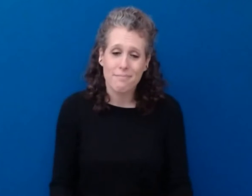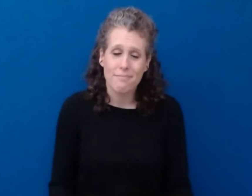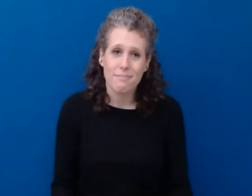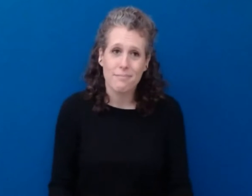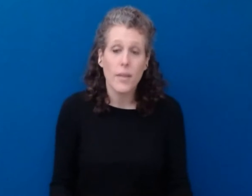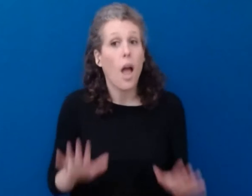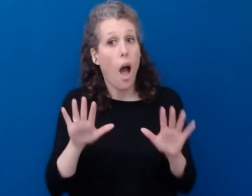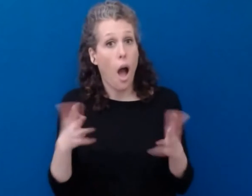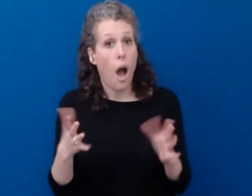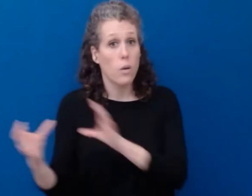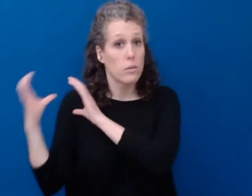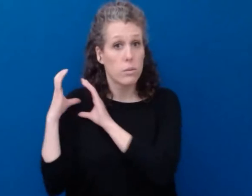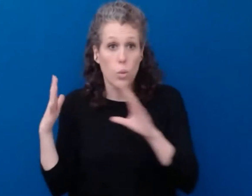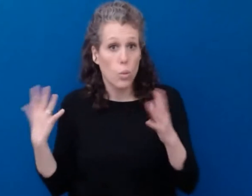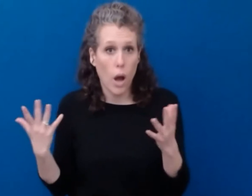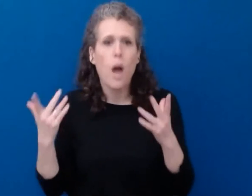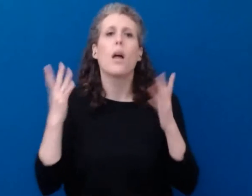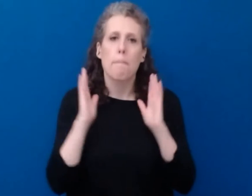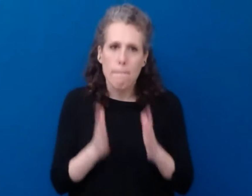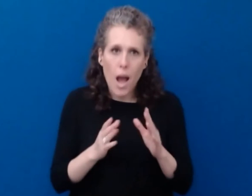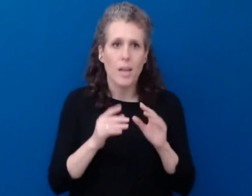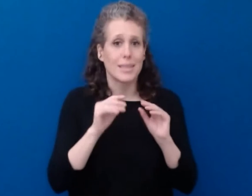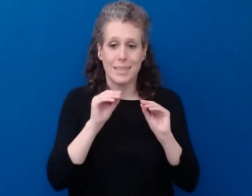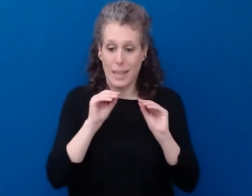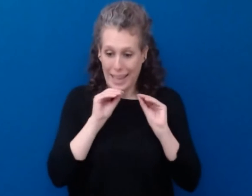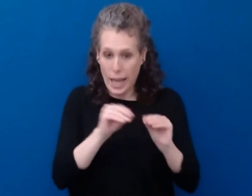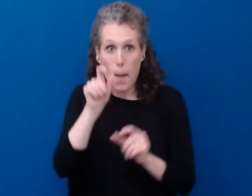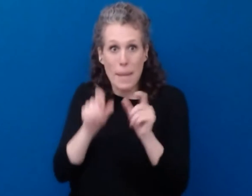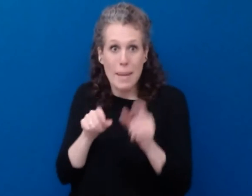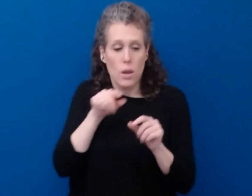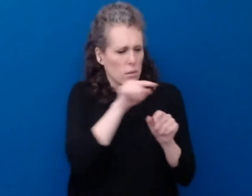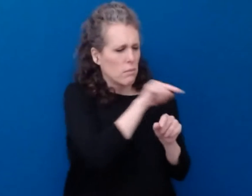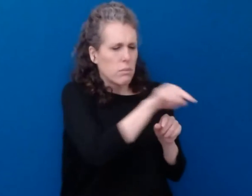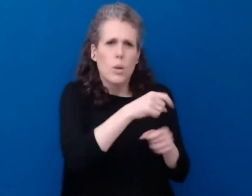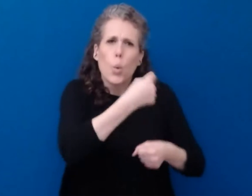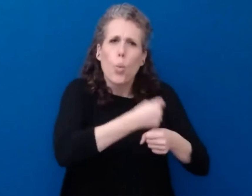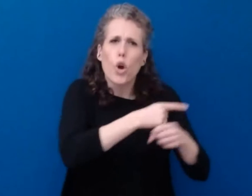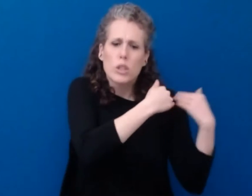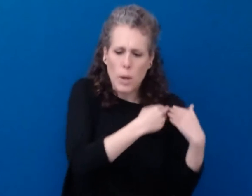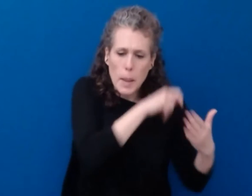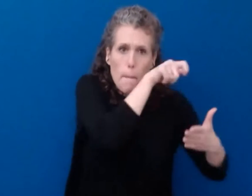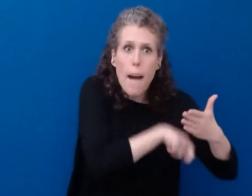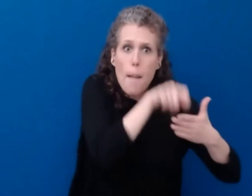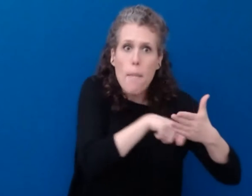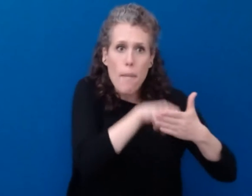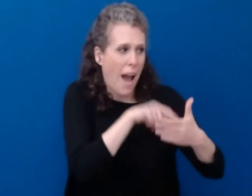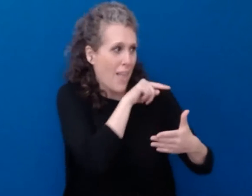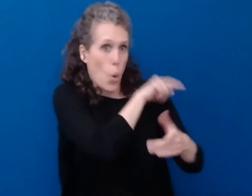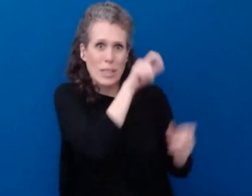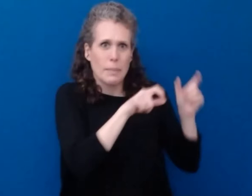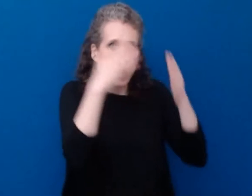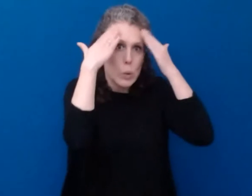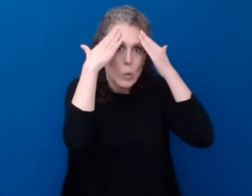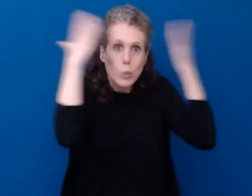to actually educate the procurers, because we see quite often that the procurers don't